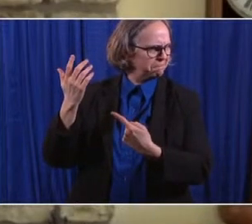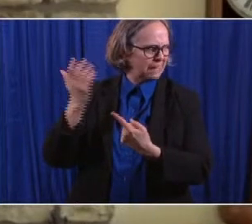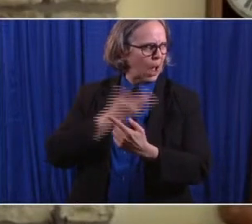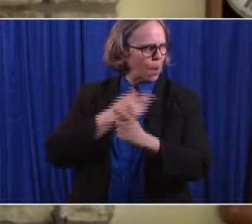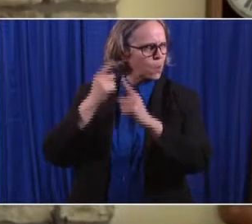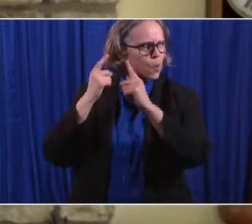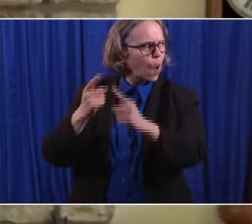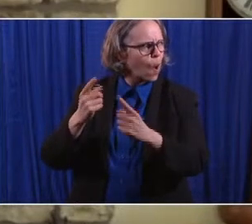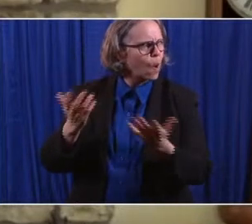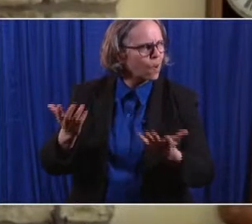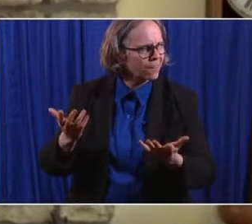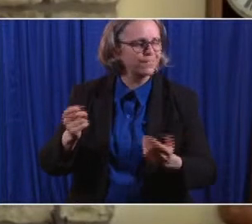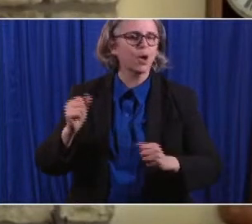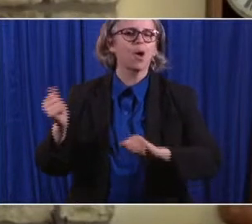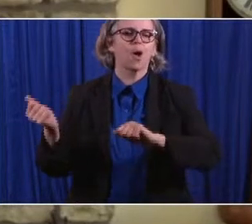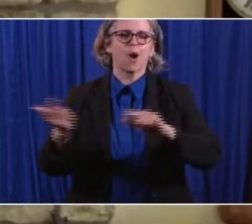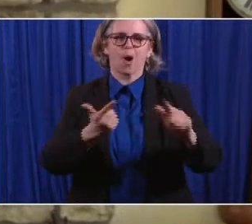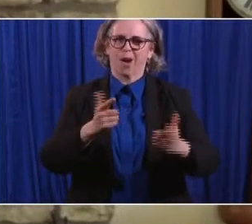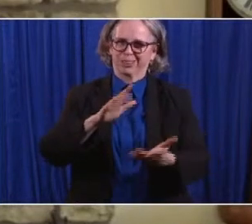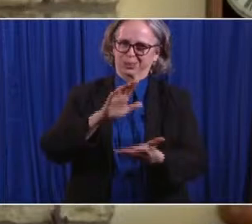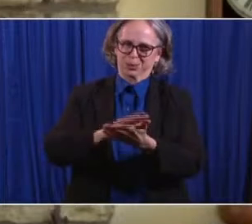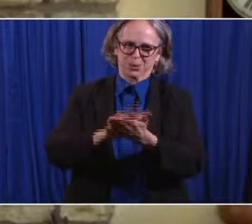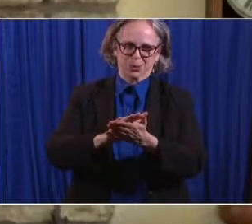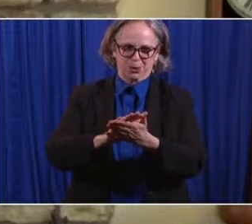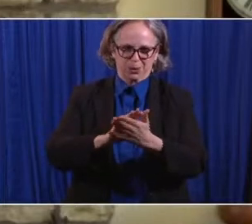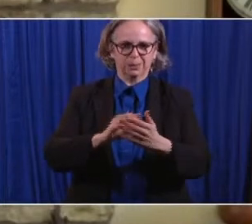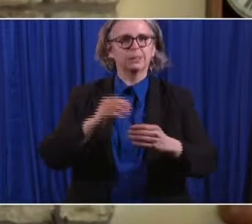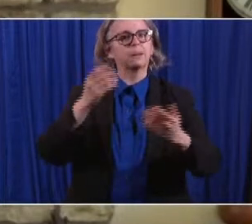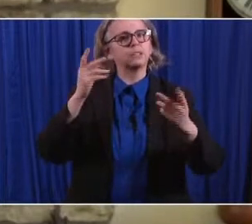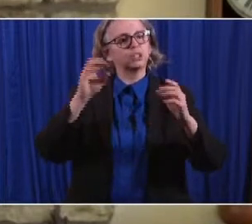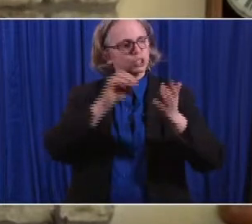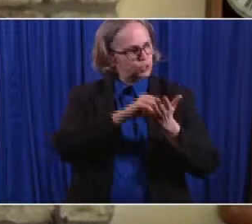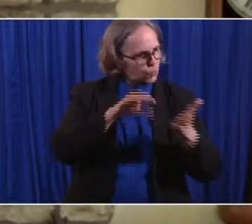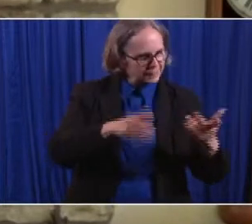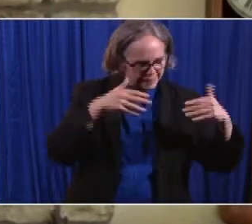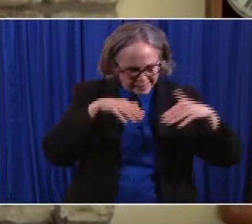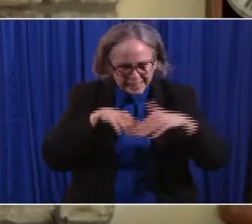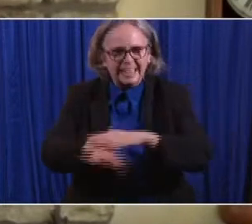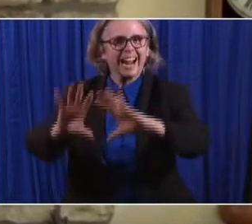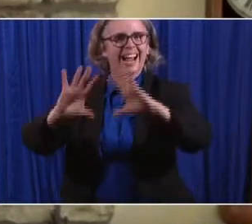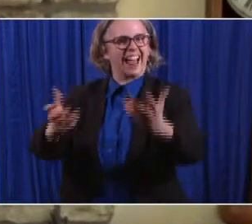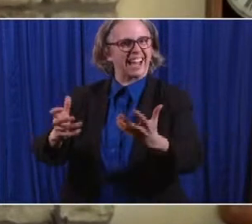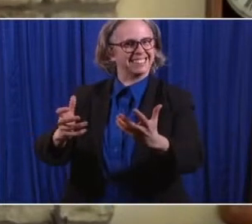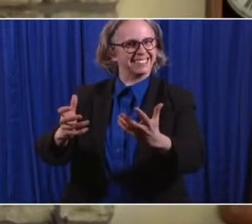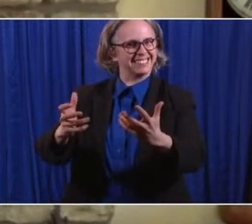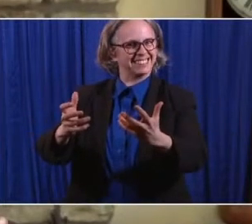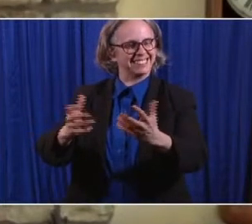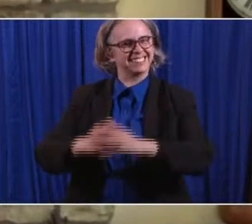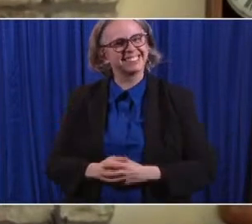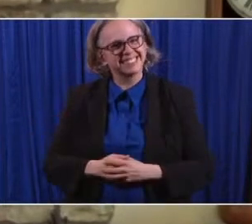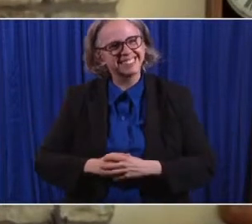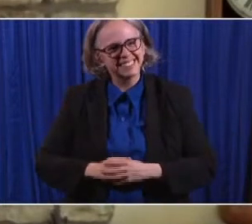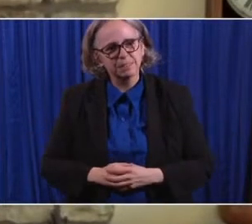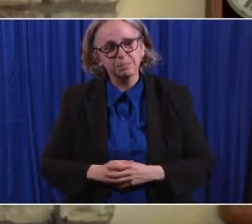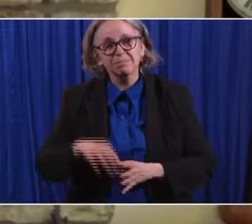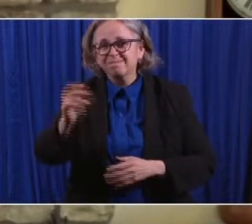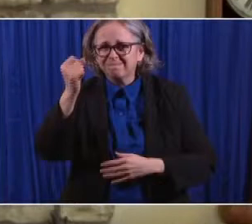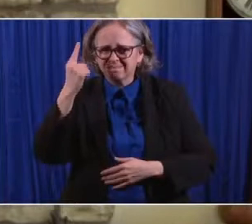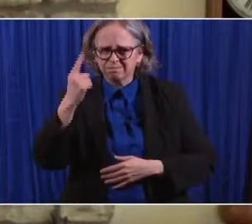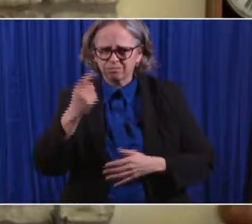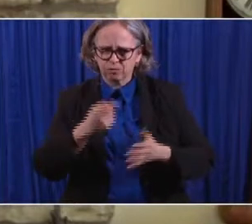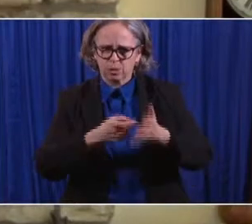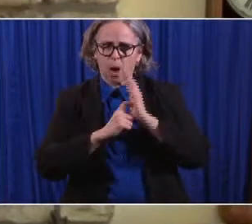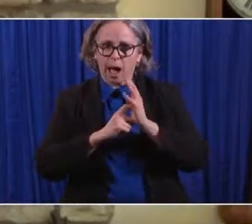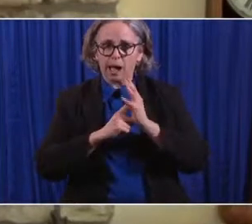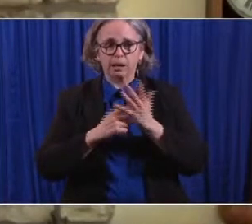back in session, either in session completely during the week or at least part of during